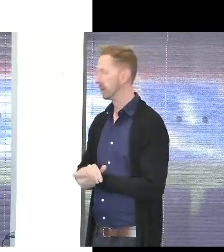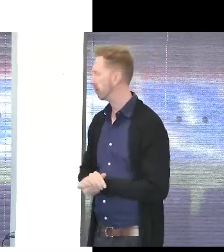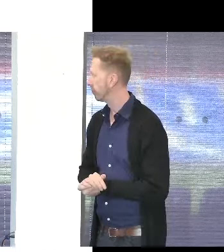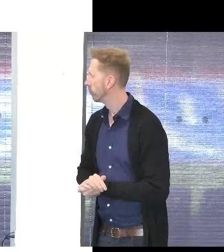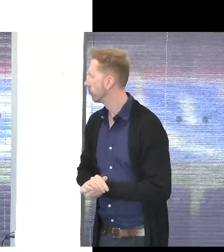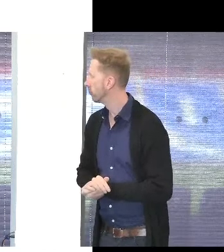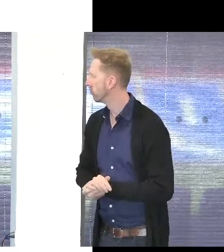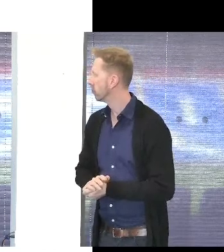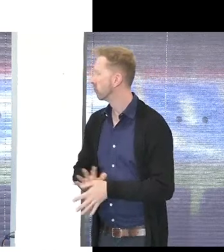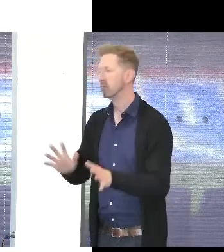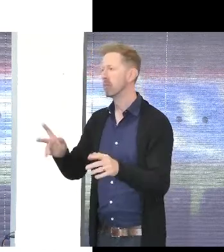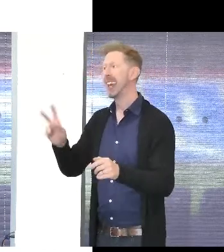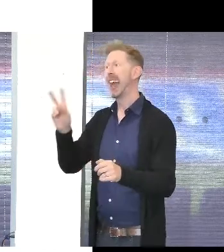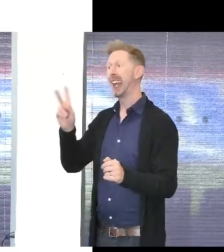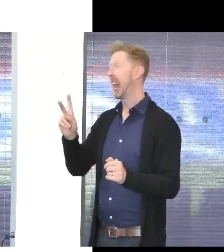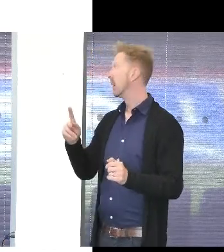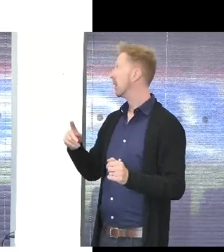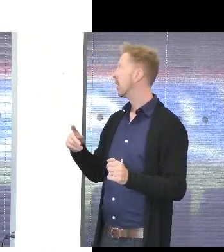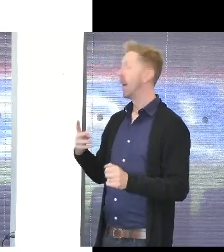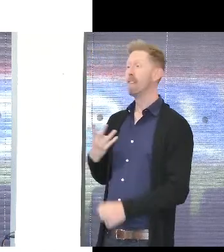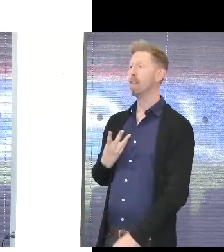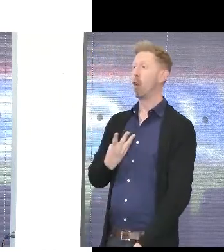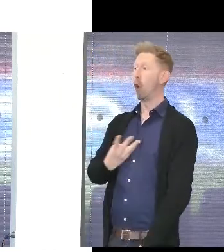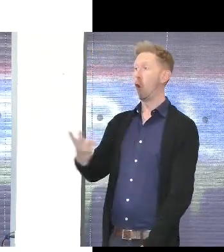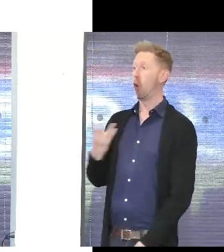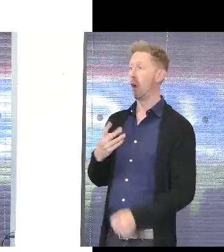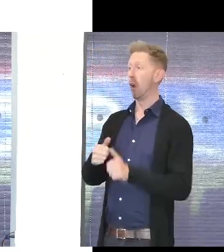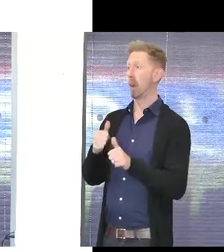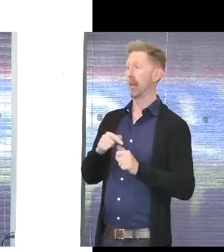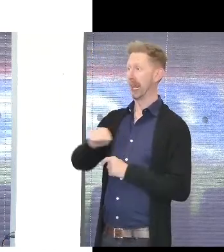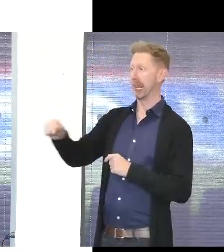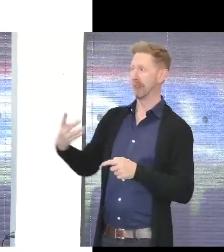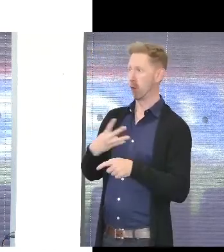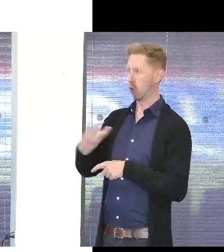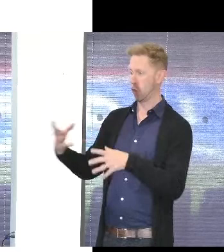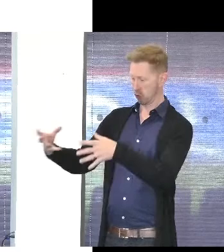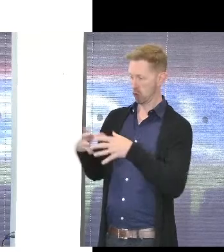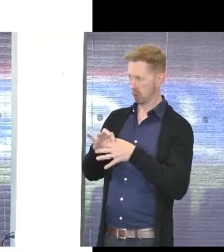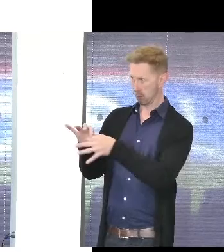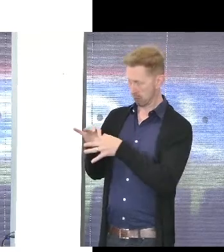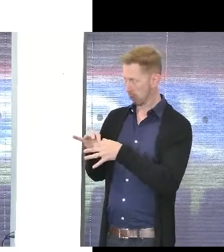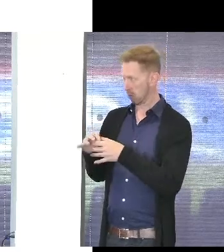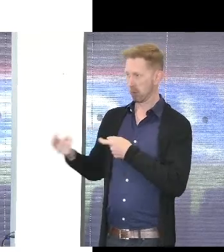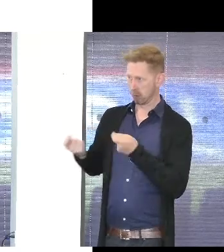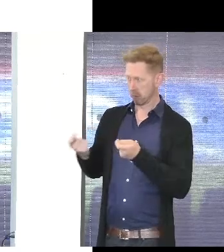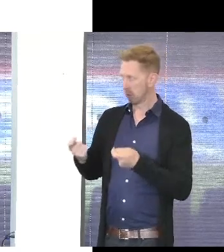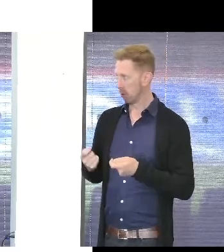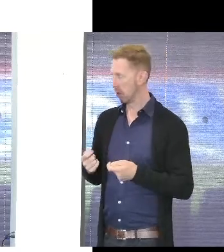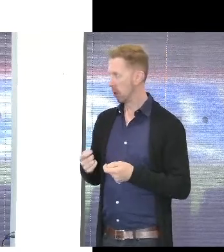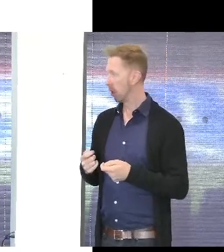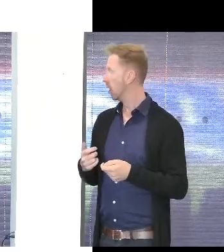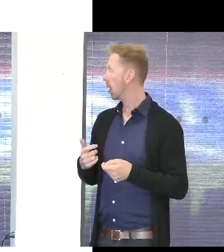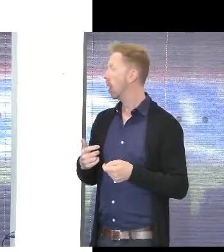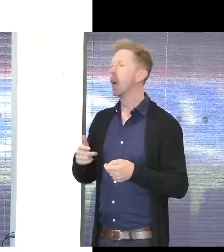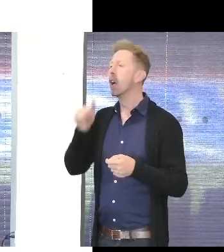So I just wanted to emphasise again that it is between the four organisations, so it's a great joint scheme being run, covering all of